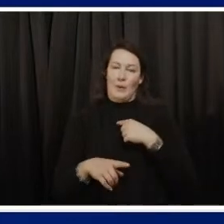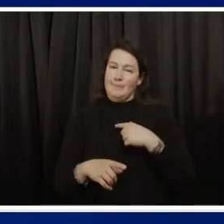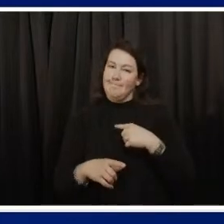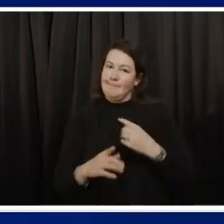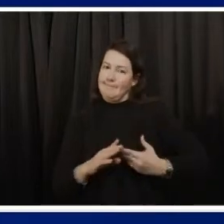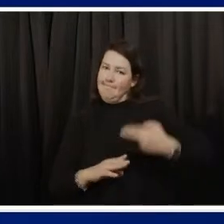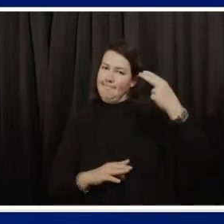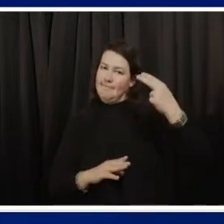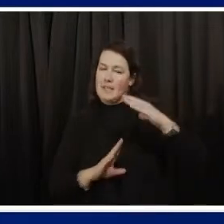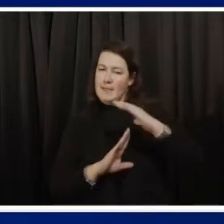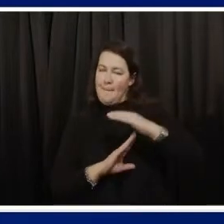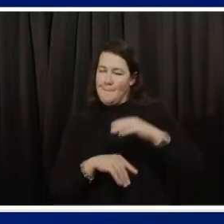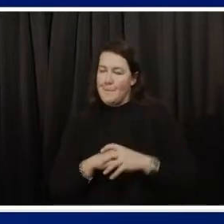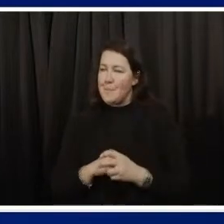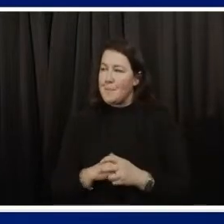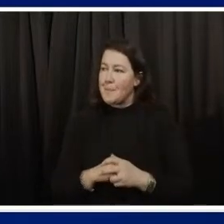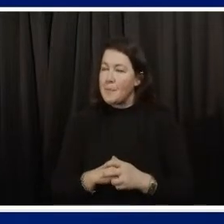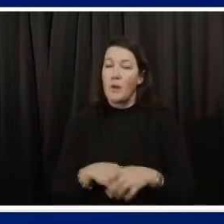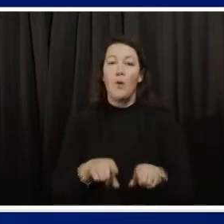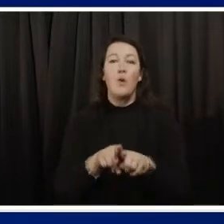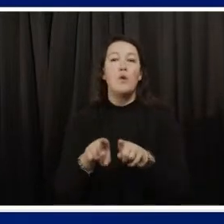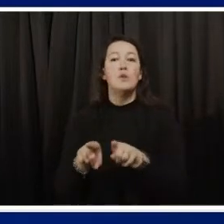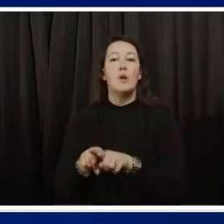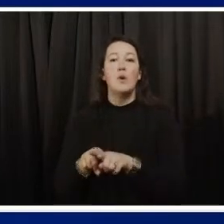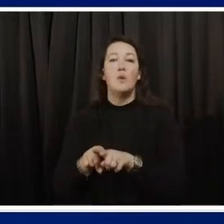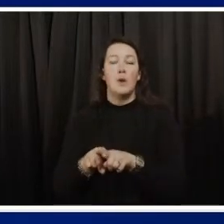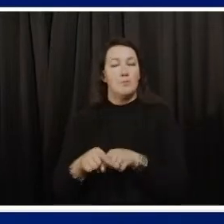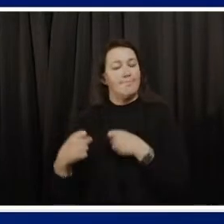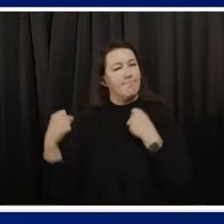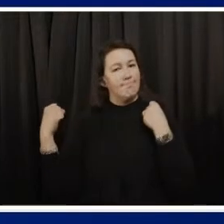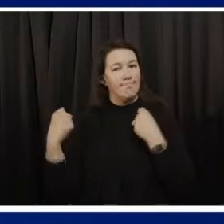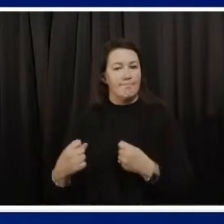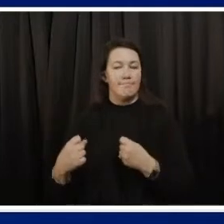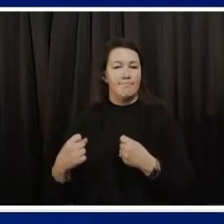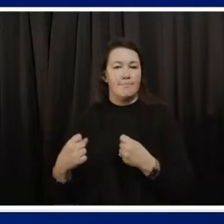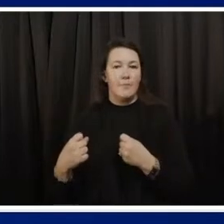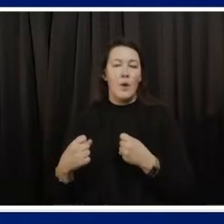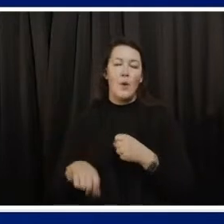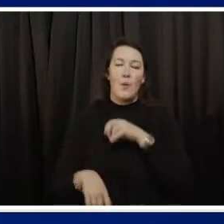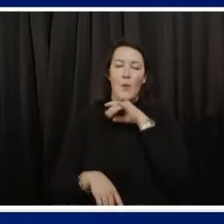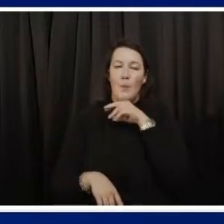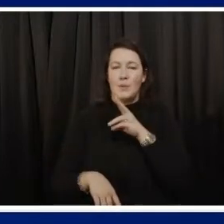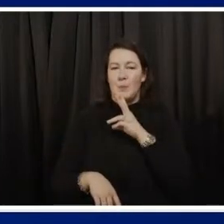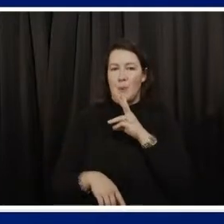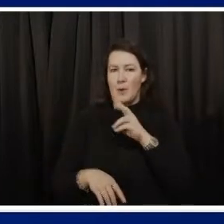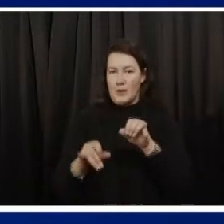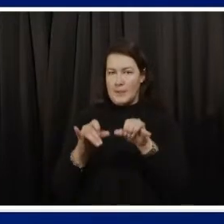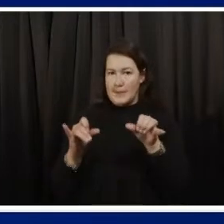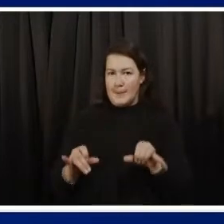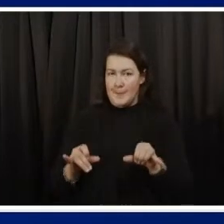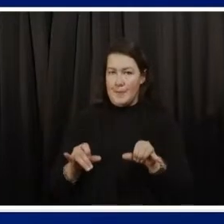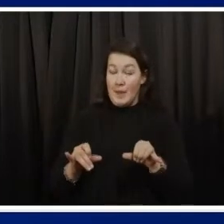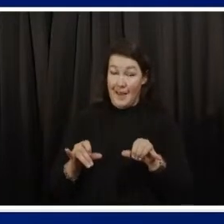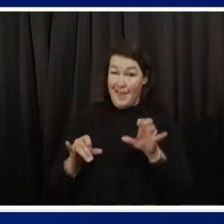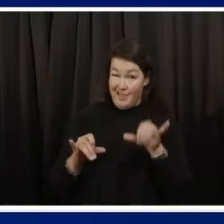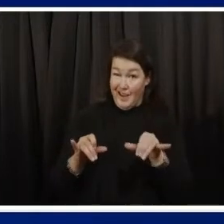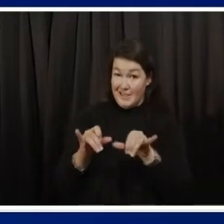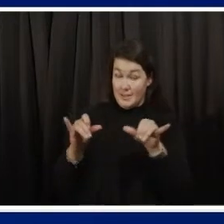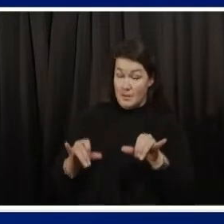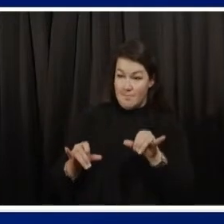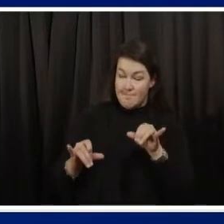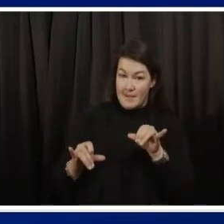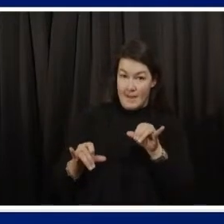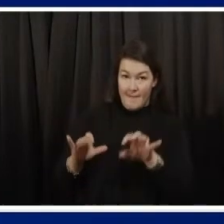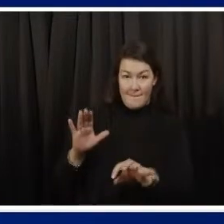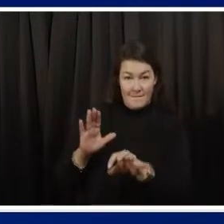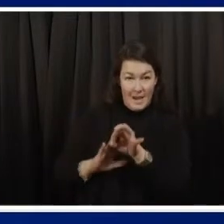that we are proud of. We also have a robust wastewater surveillance system. This is the system, of course, that was able to detect this low level of